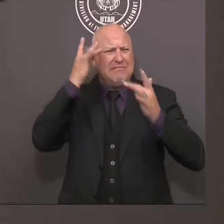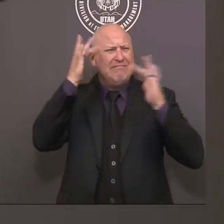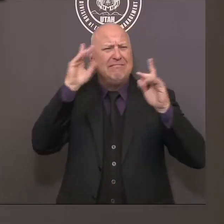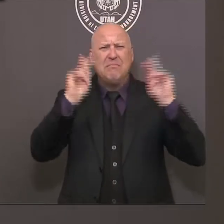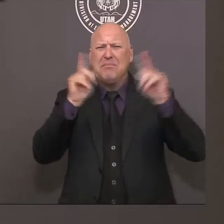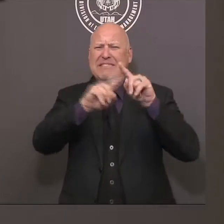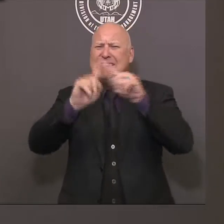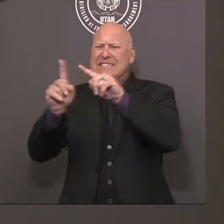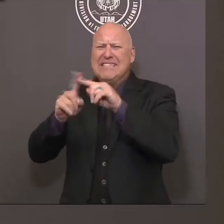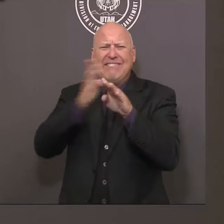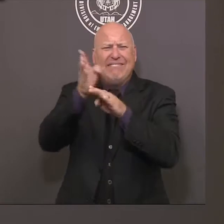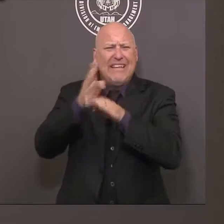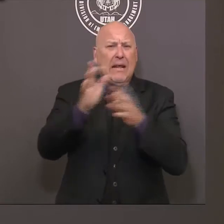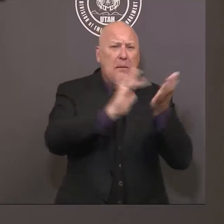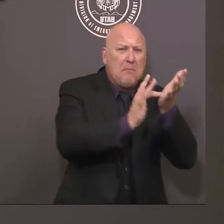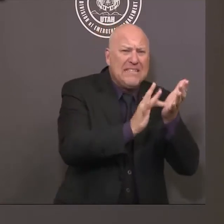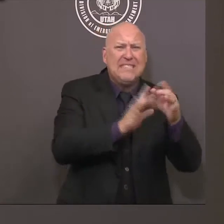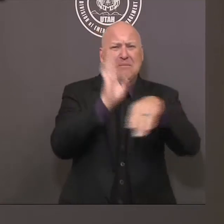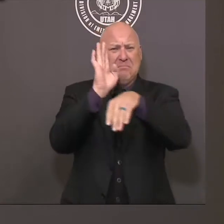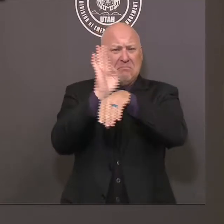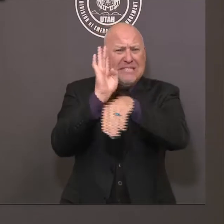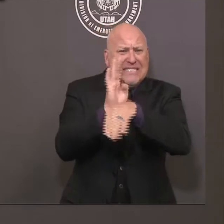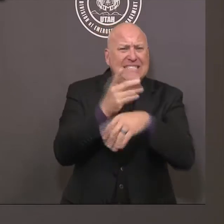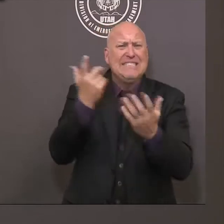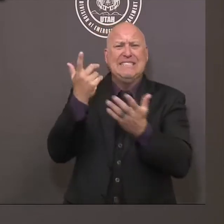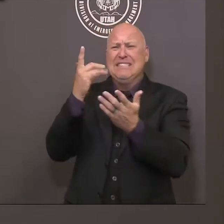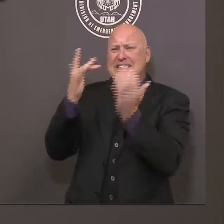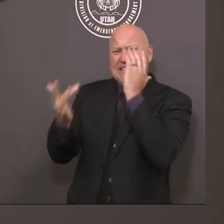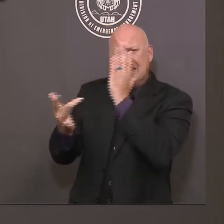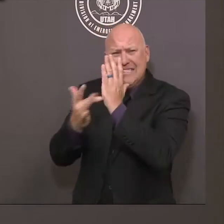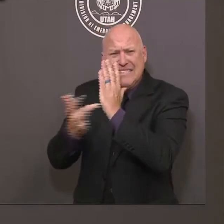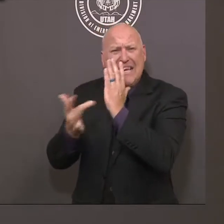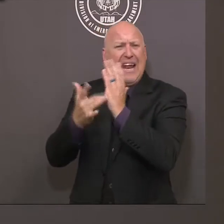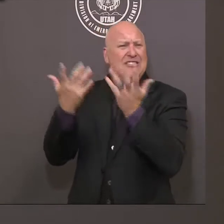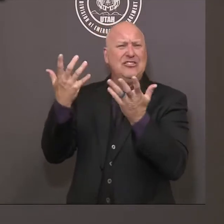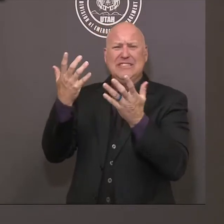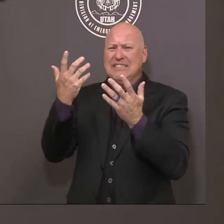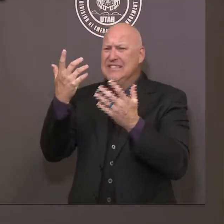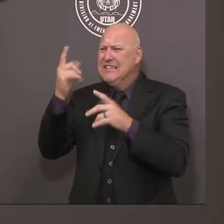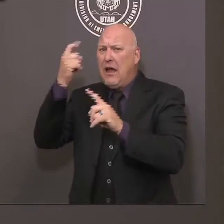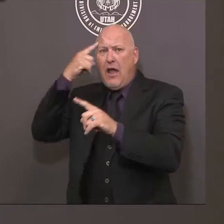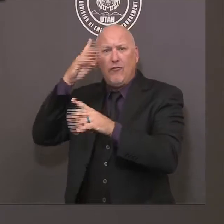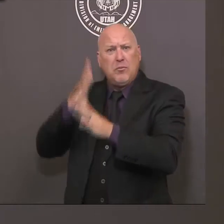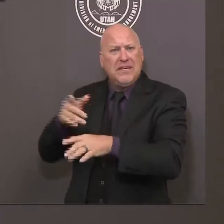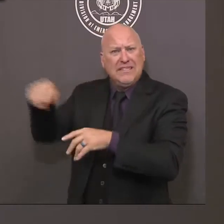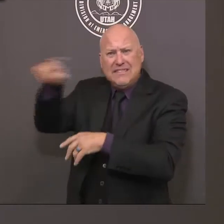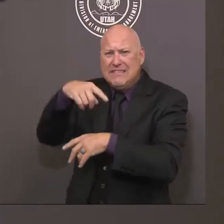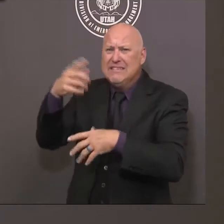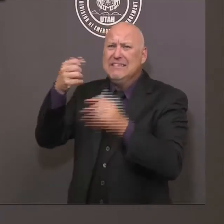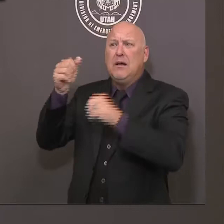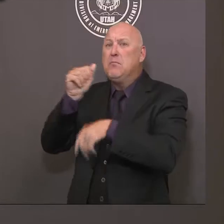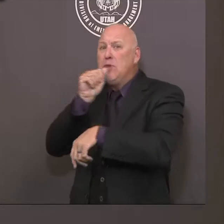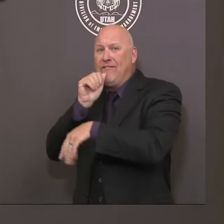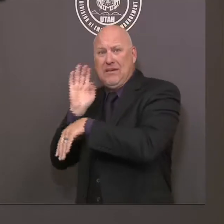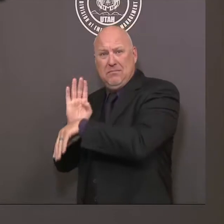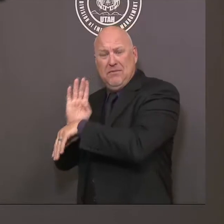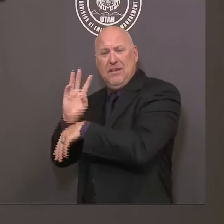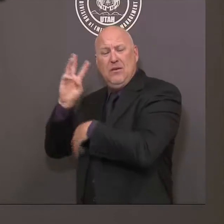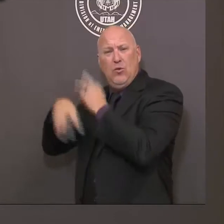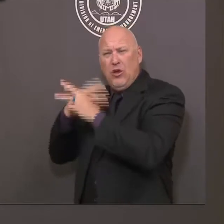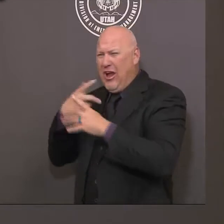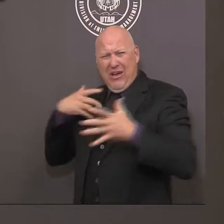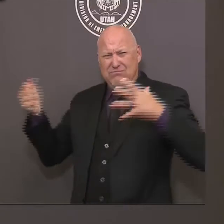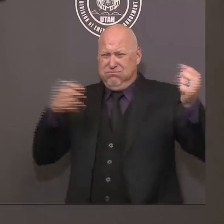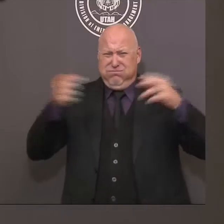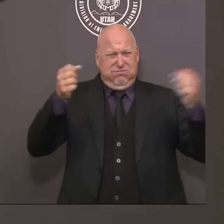analysis, our business minds, the private sector, the public sector, government, all working together in concert to come up with a plan to